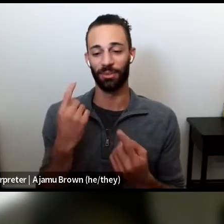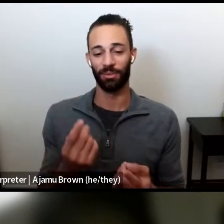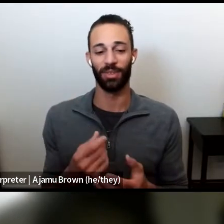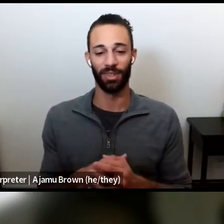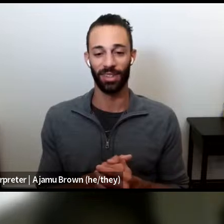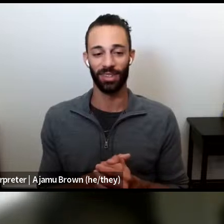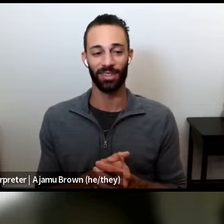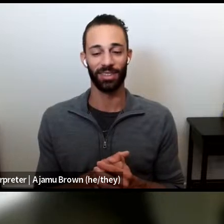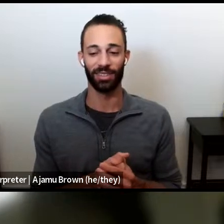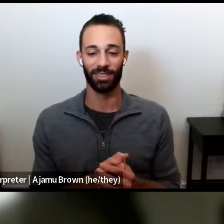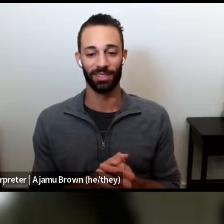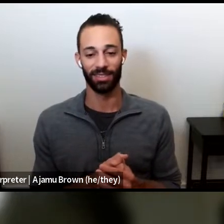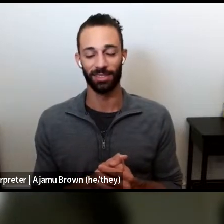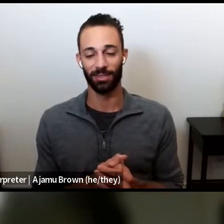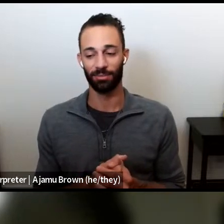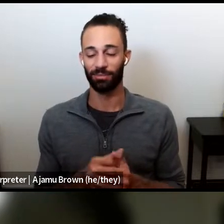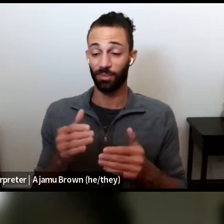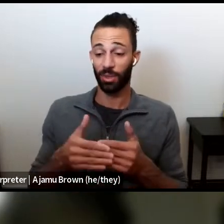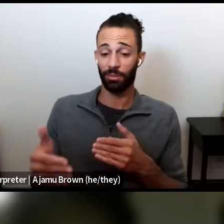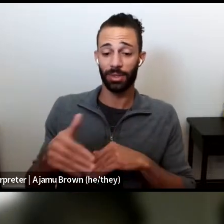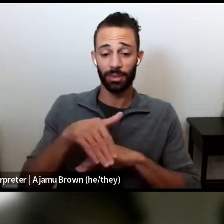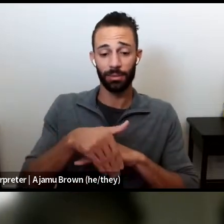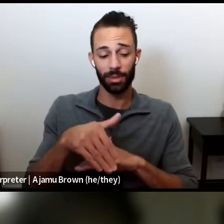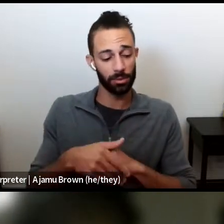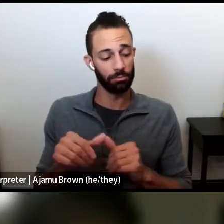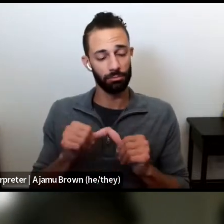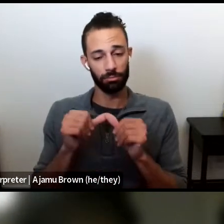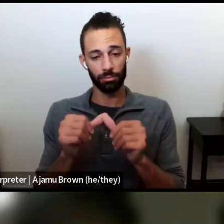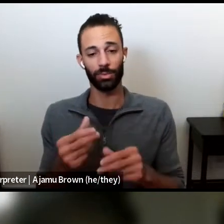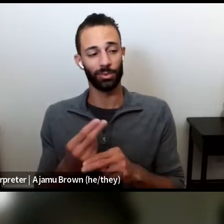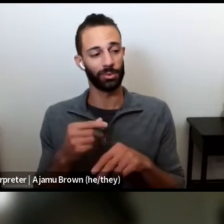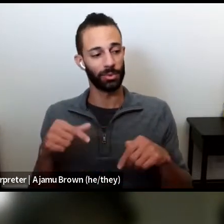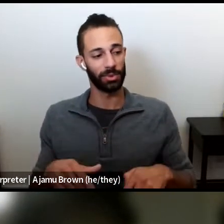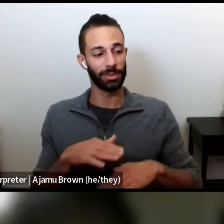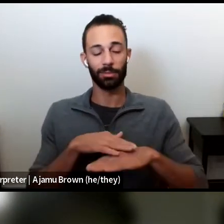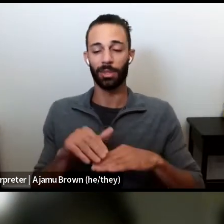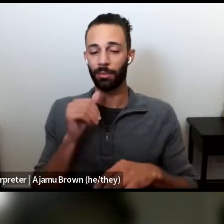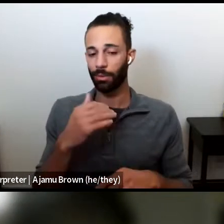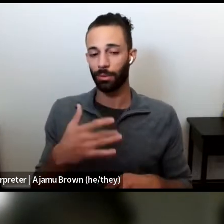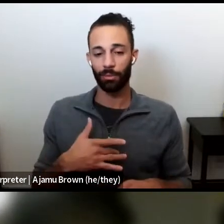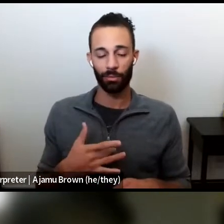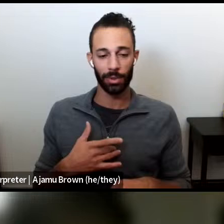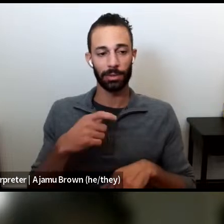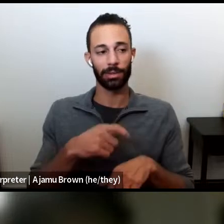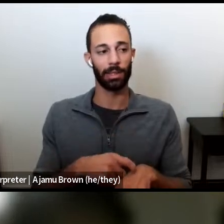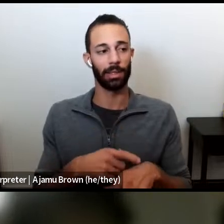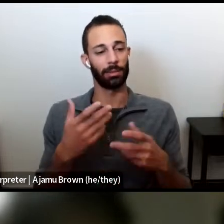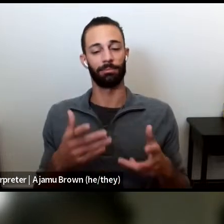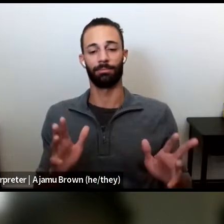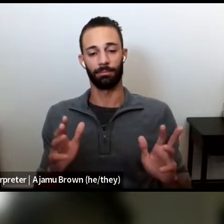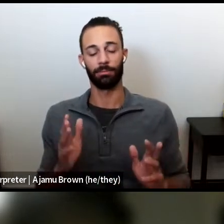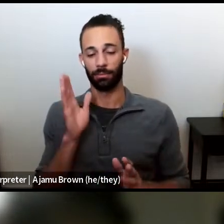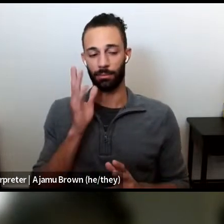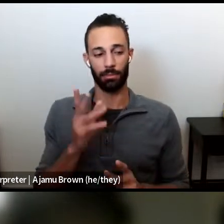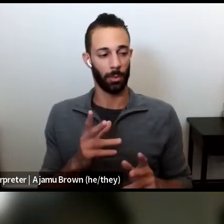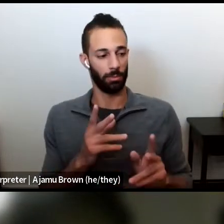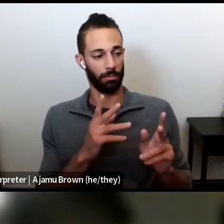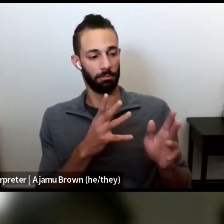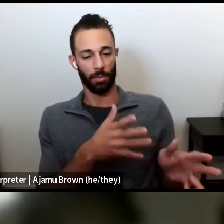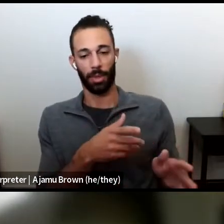to, for the rest of the evening, continue to use this platform. Don't feel like your time is over. I'm going to keep this open